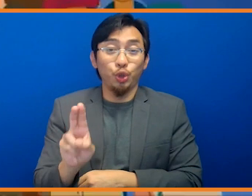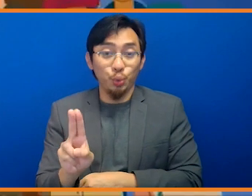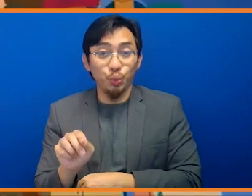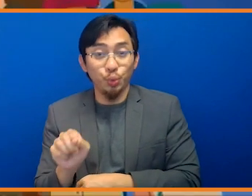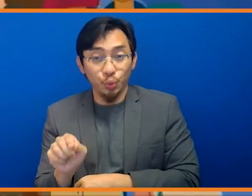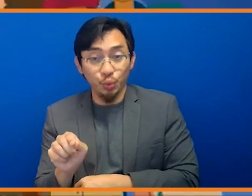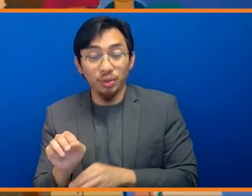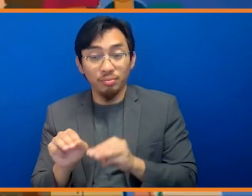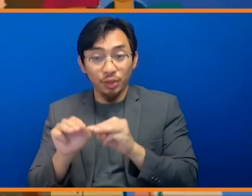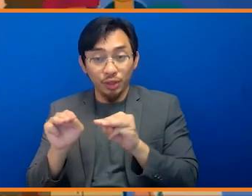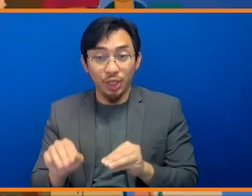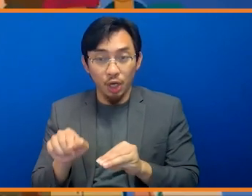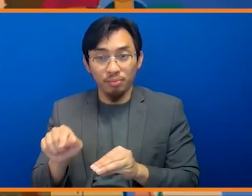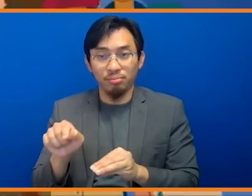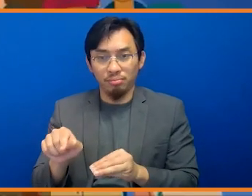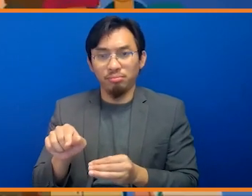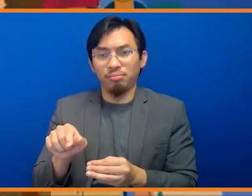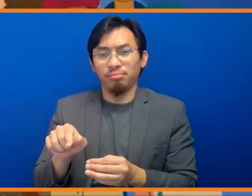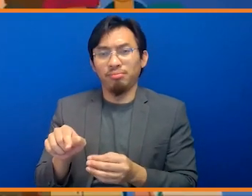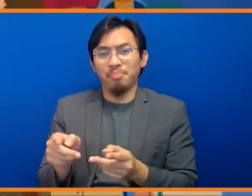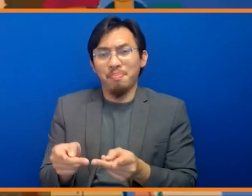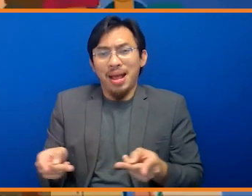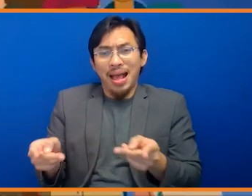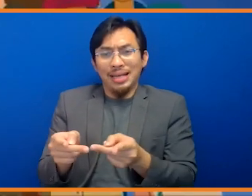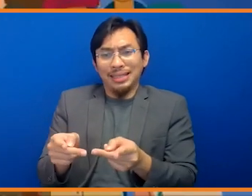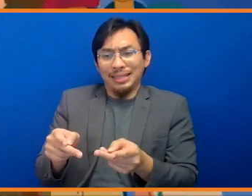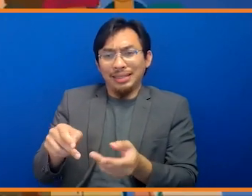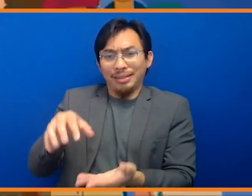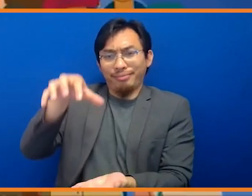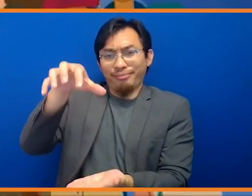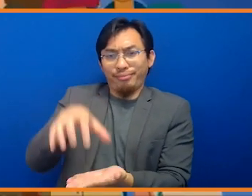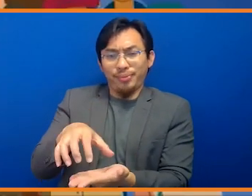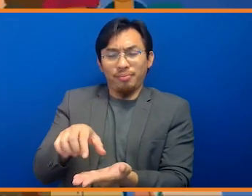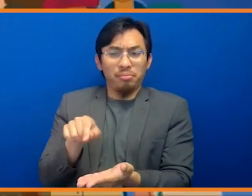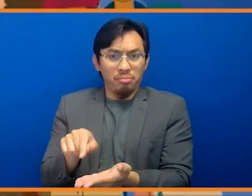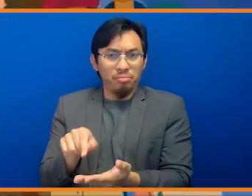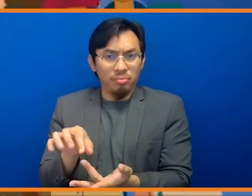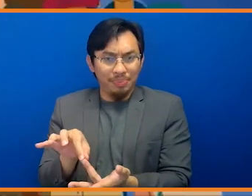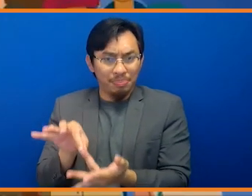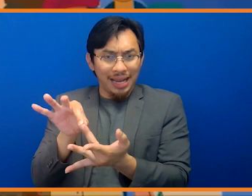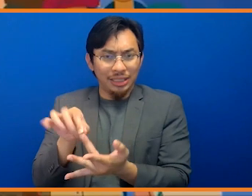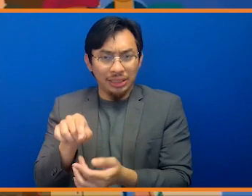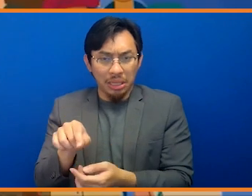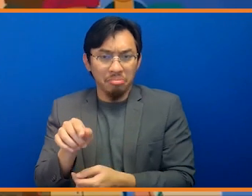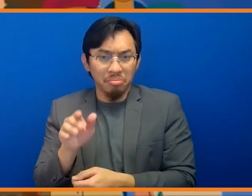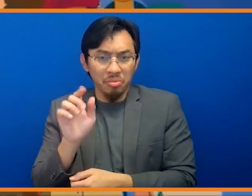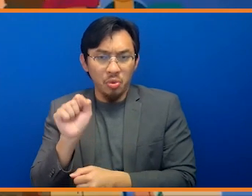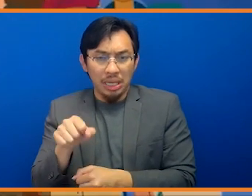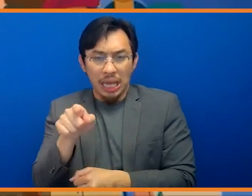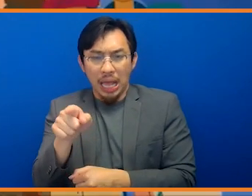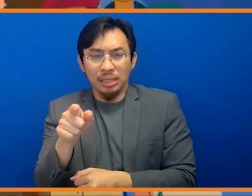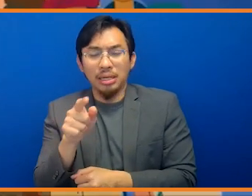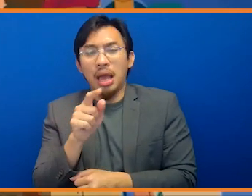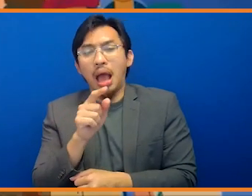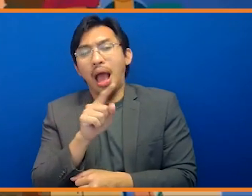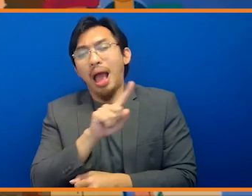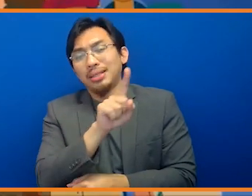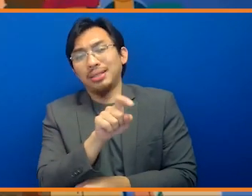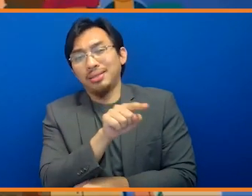The museum is located in a strategic position. Later, you can ask the staff of